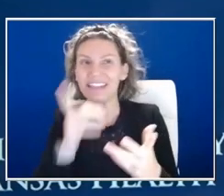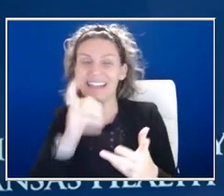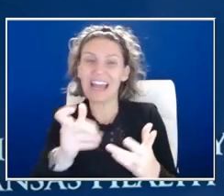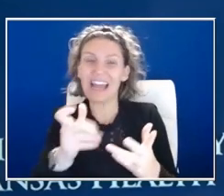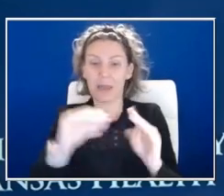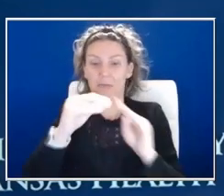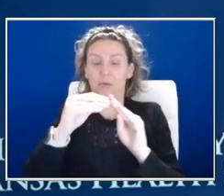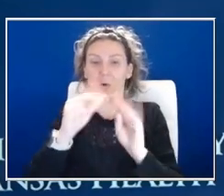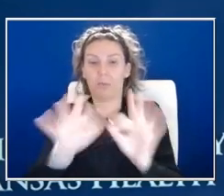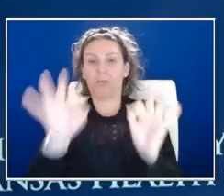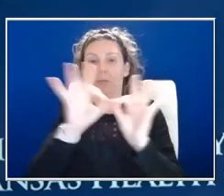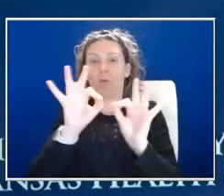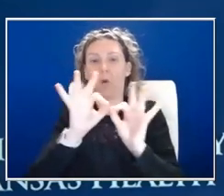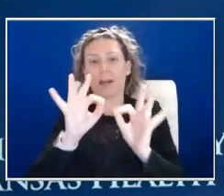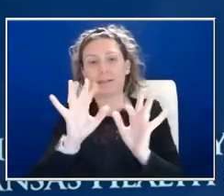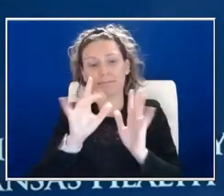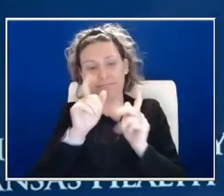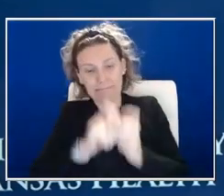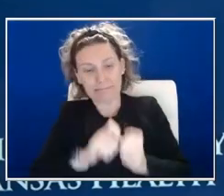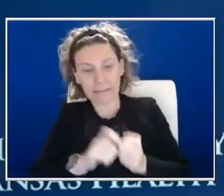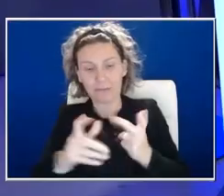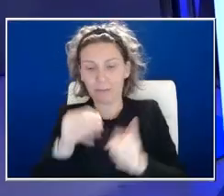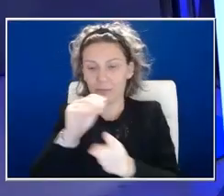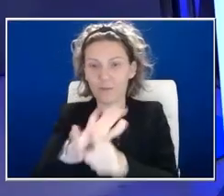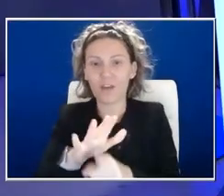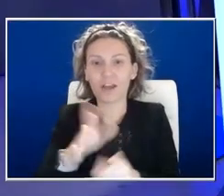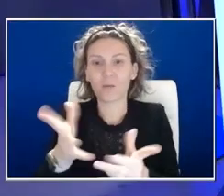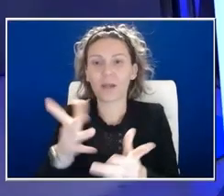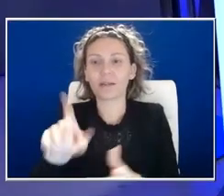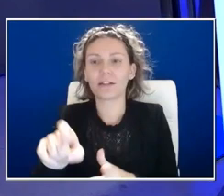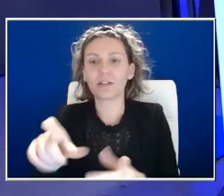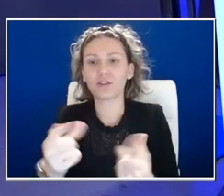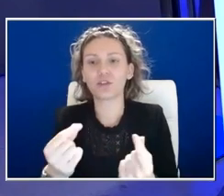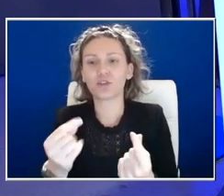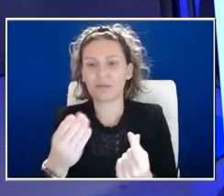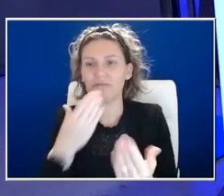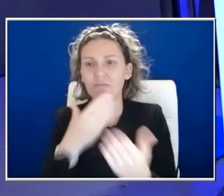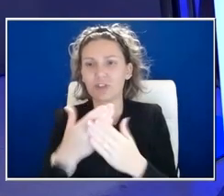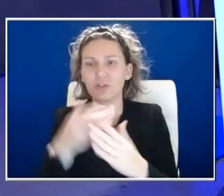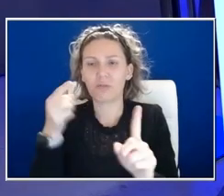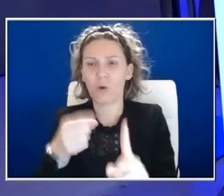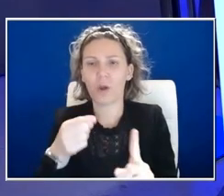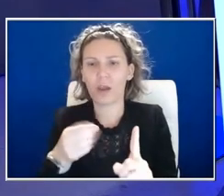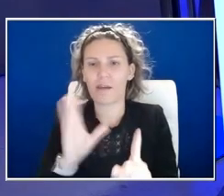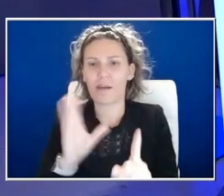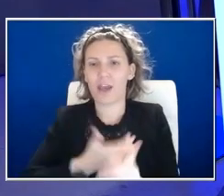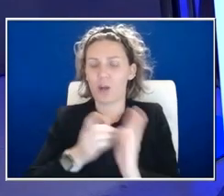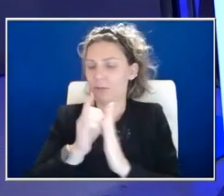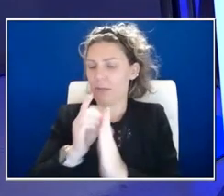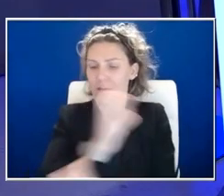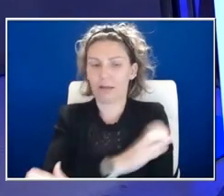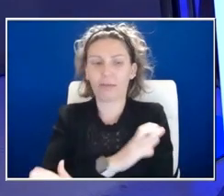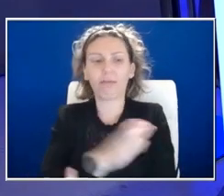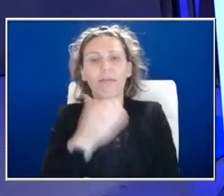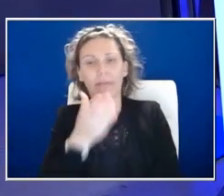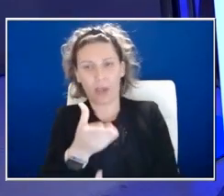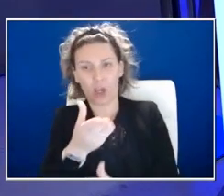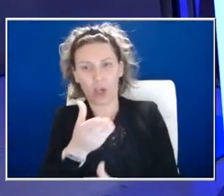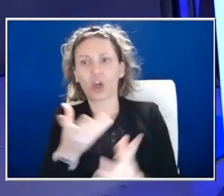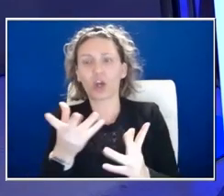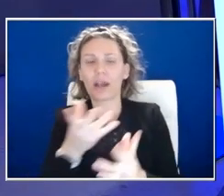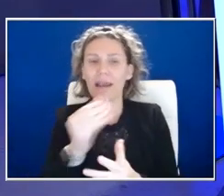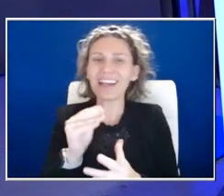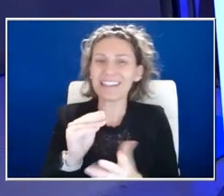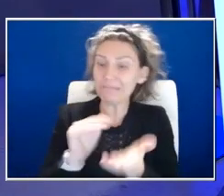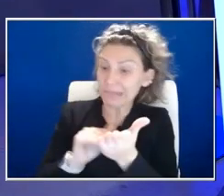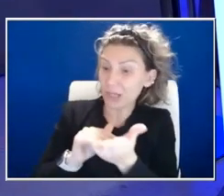might affect what we need to do. Well, and you make a good point. Our minute clinic friends, they are there, and our doctors and those experts are there to serve a really,